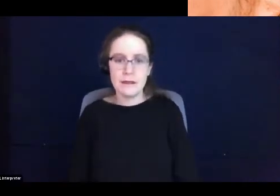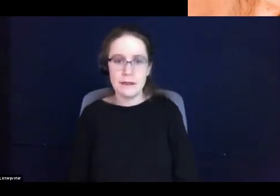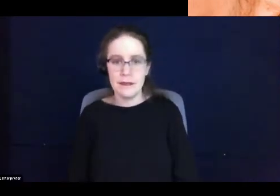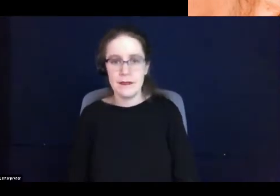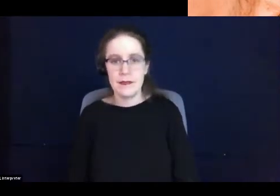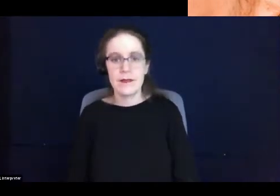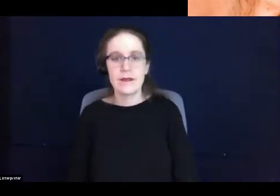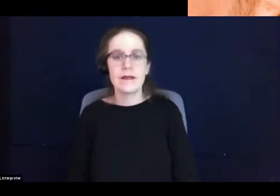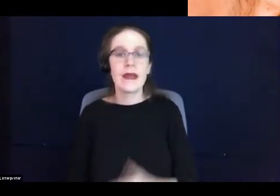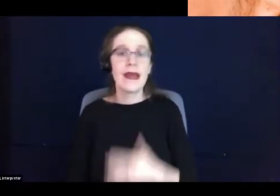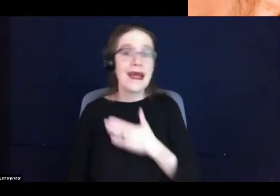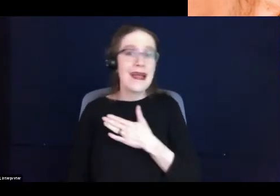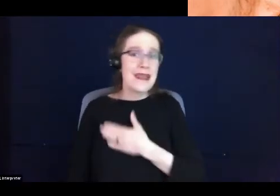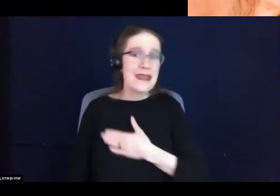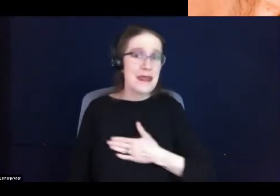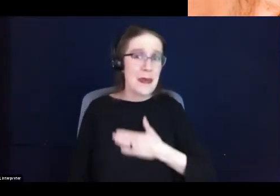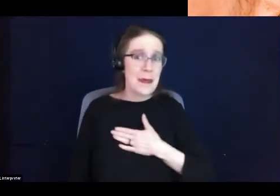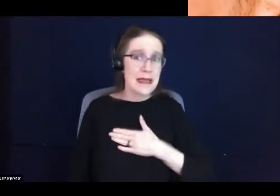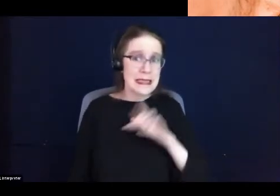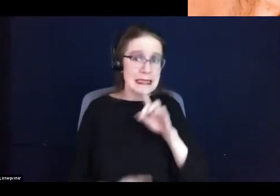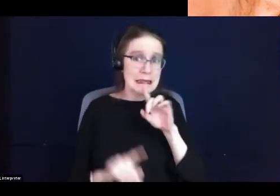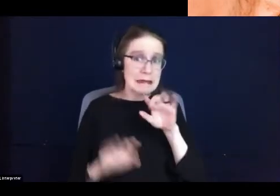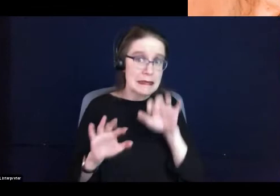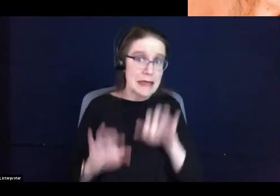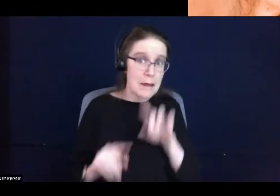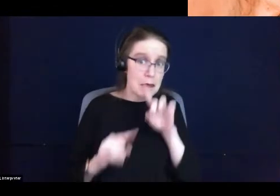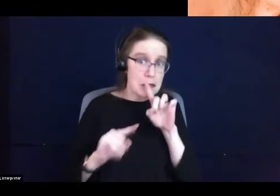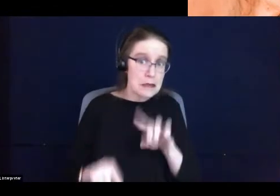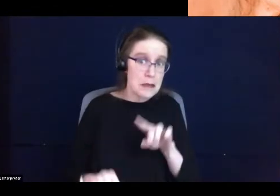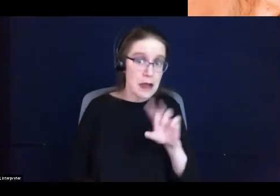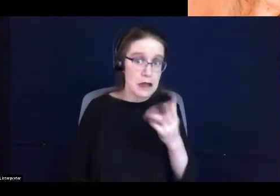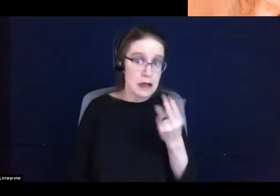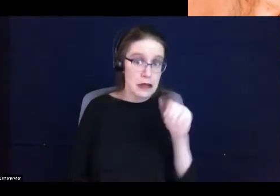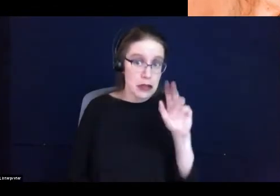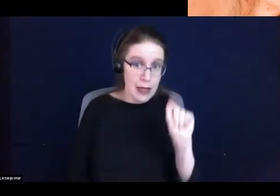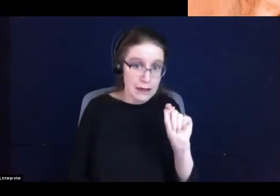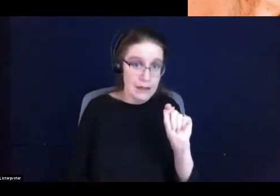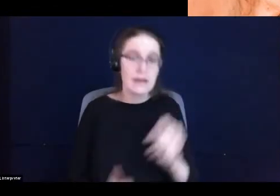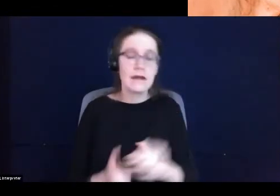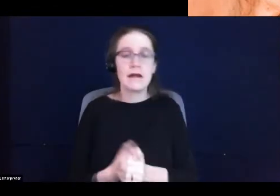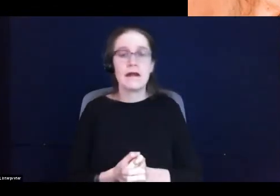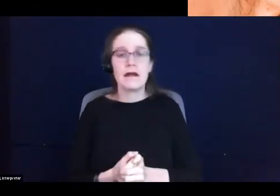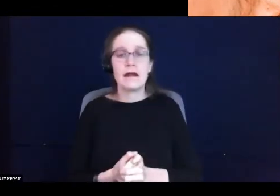So please answer this question in the chat, our first chat question of the day.